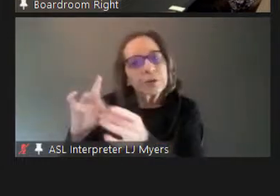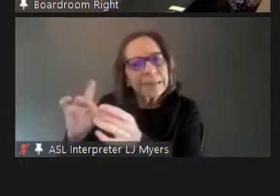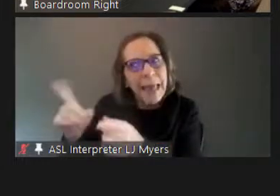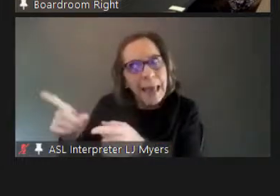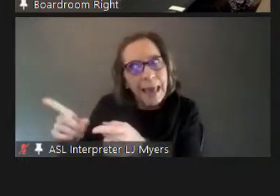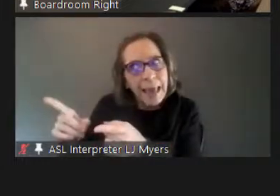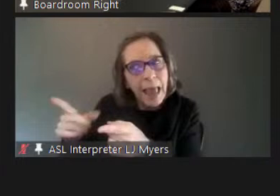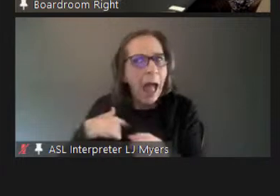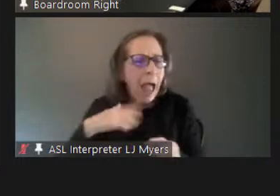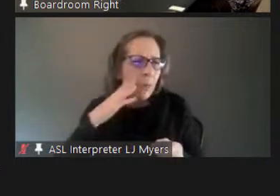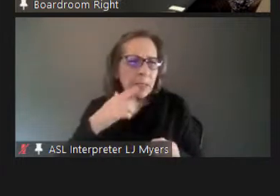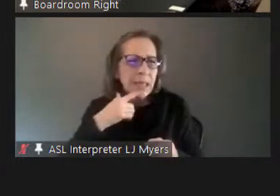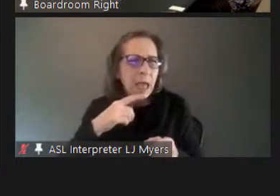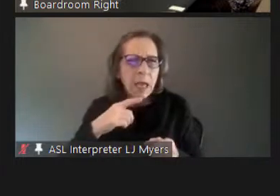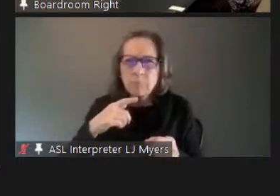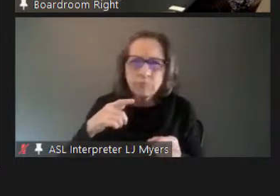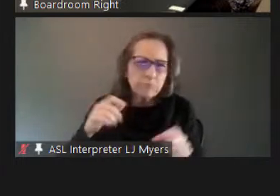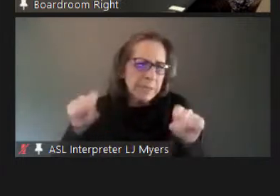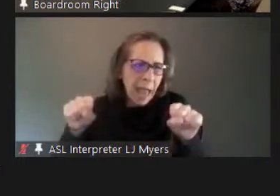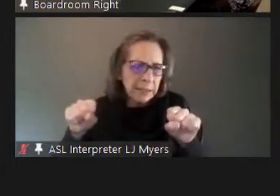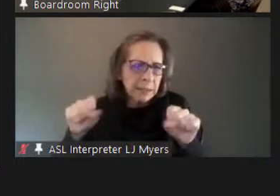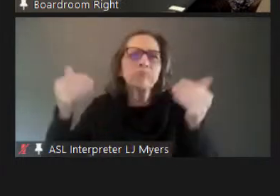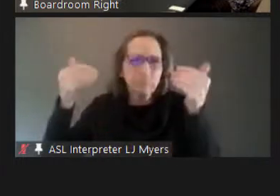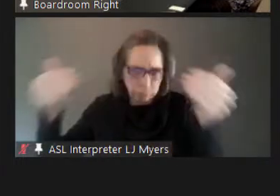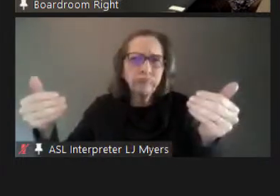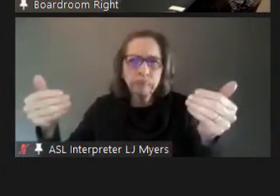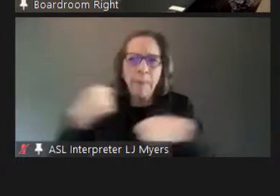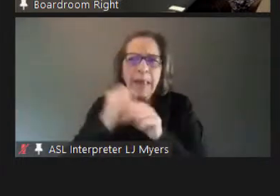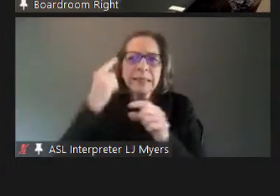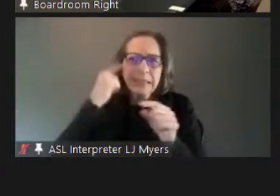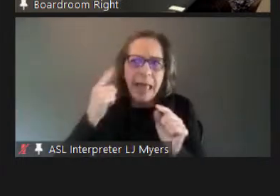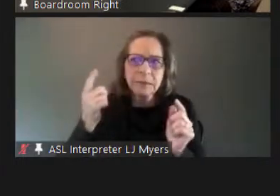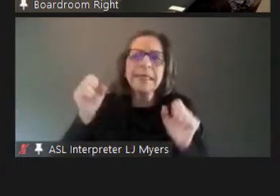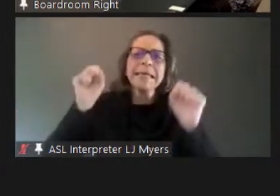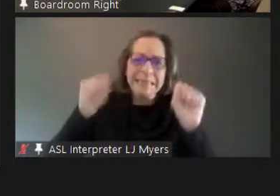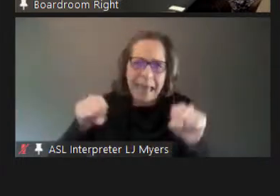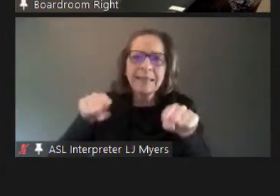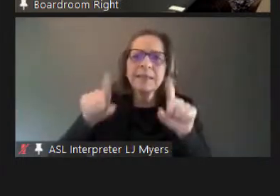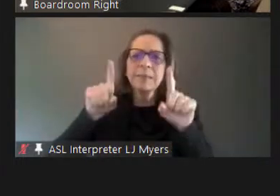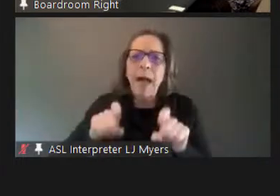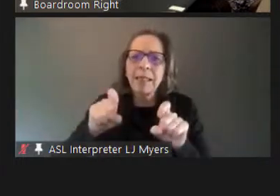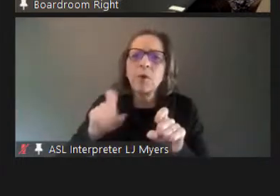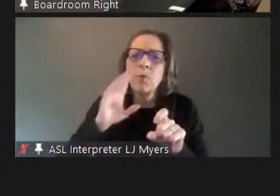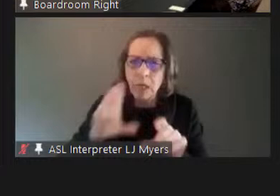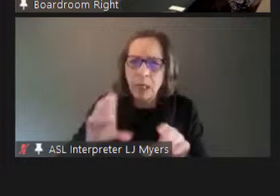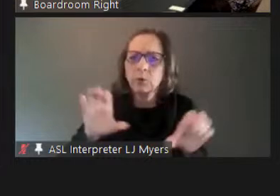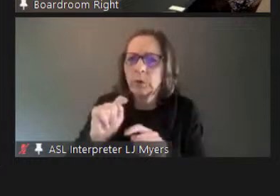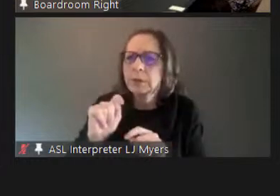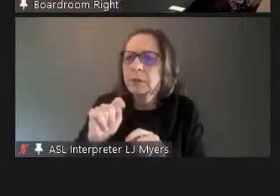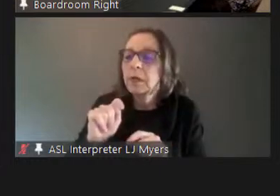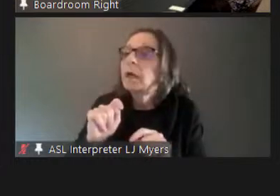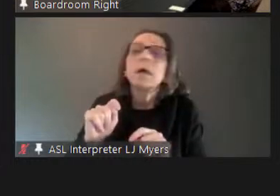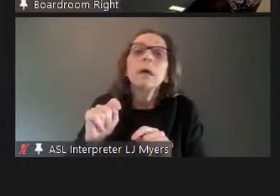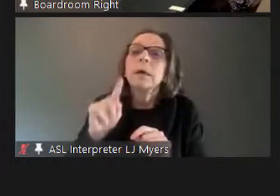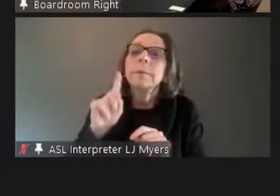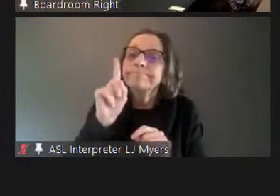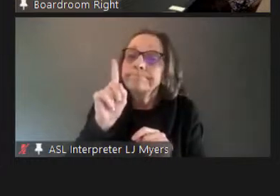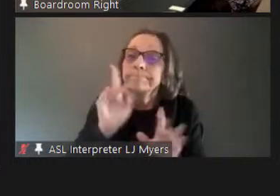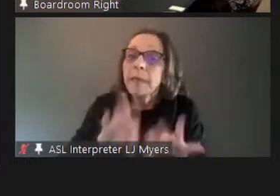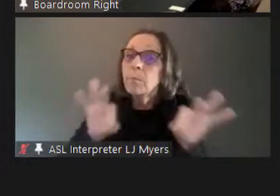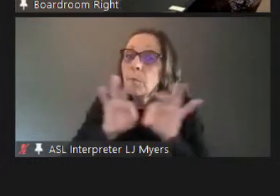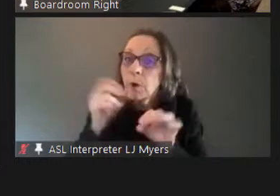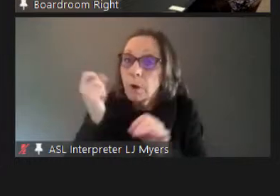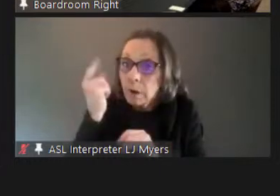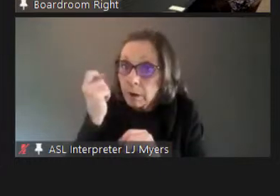say, yes, that makes great sense. Let's move forward with these pilots. And yes, this stipend amount make sense. What is important, though,